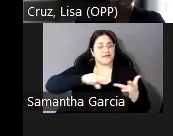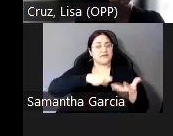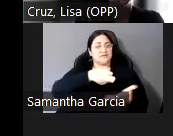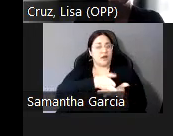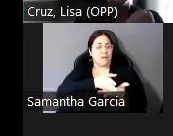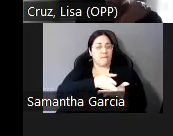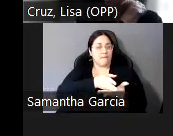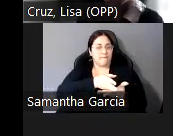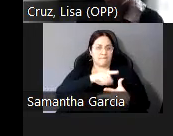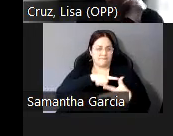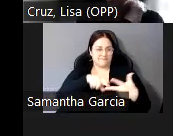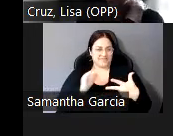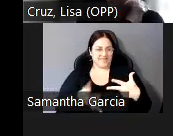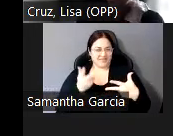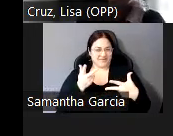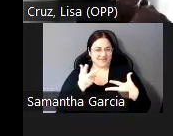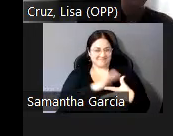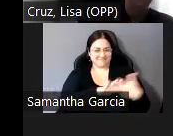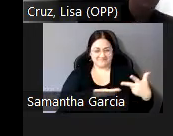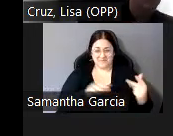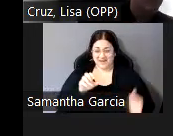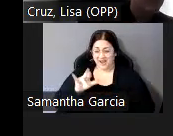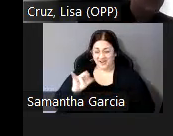it. Aaron and Lisa?